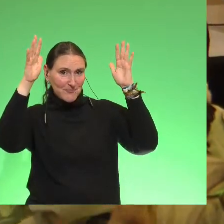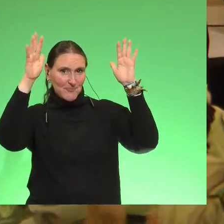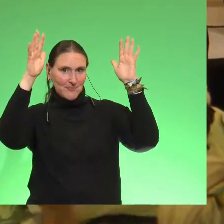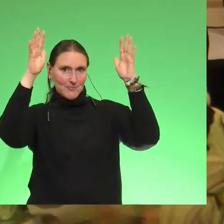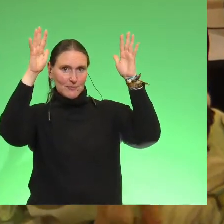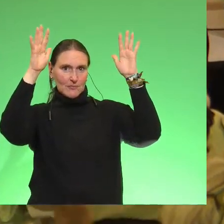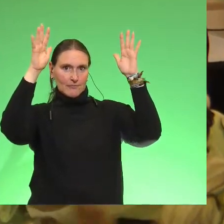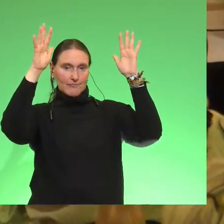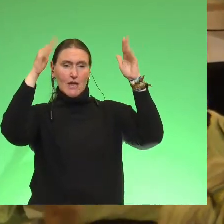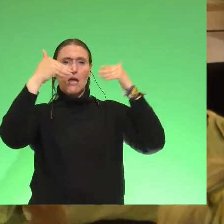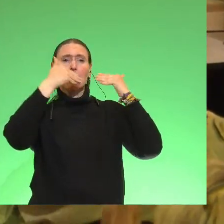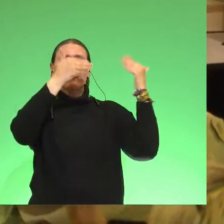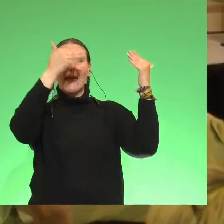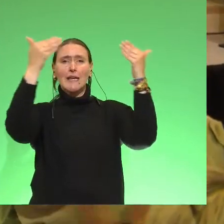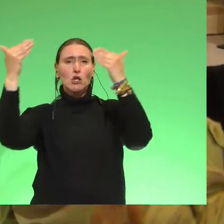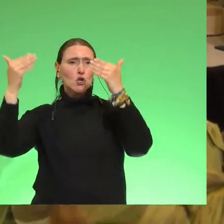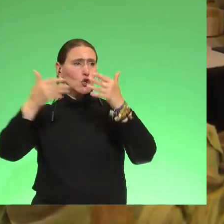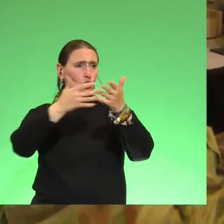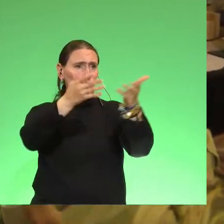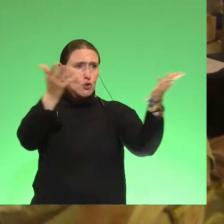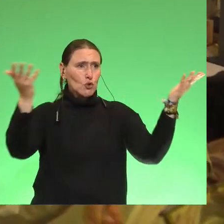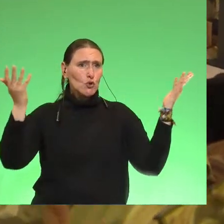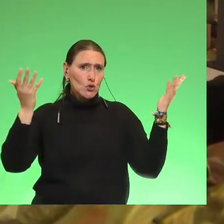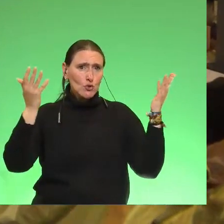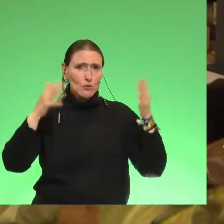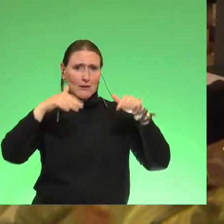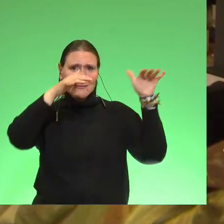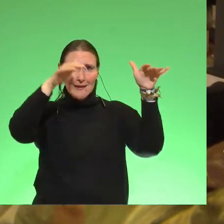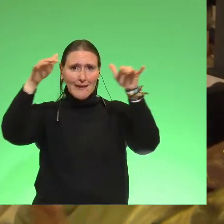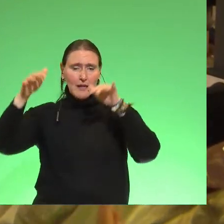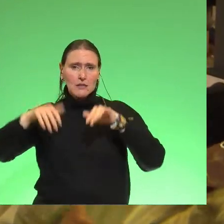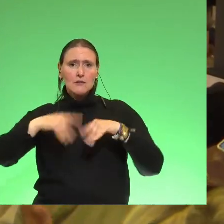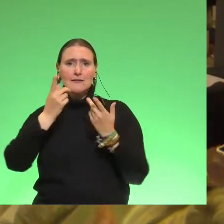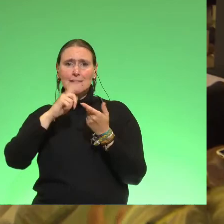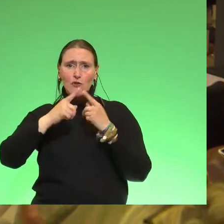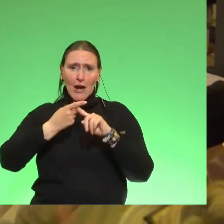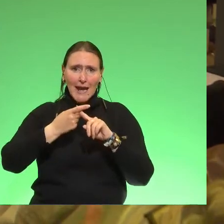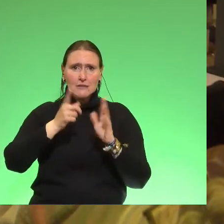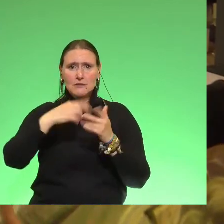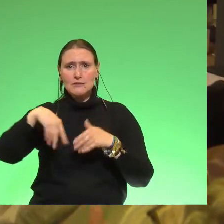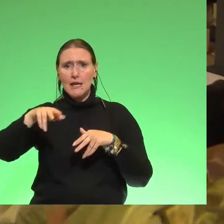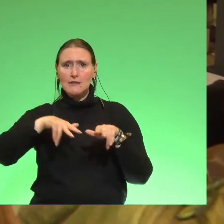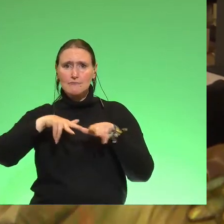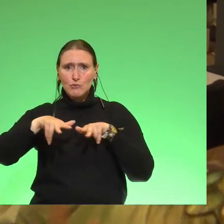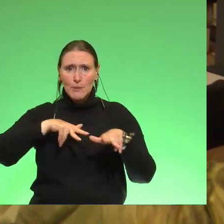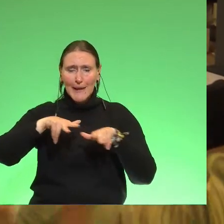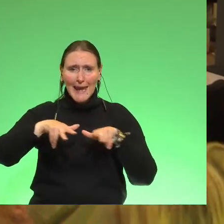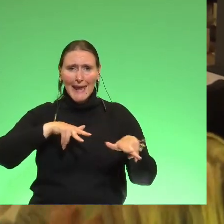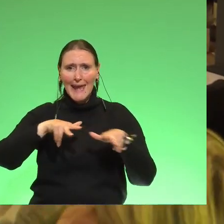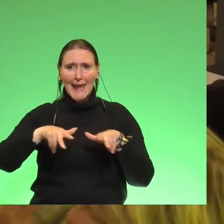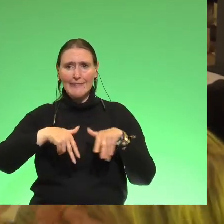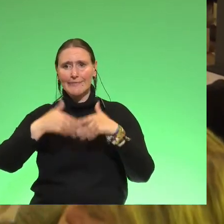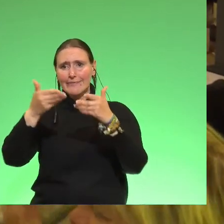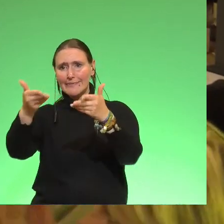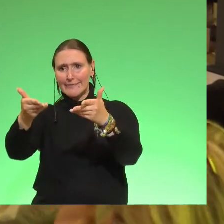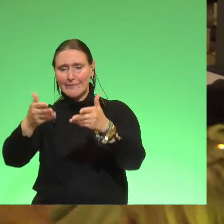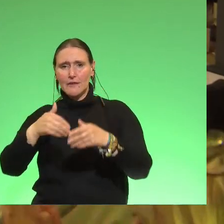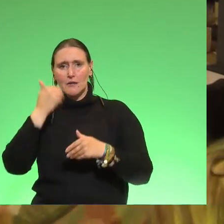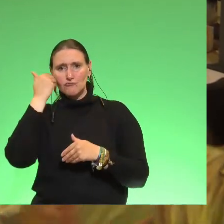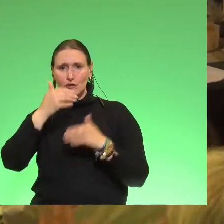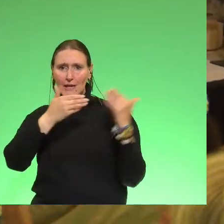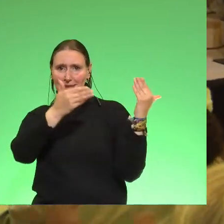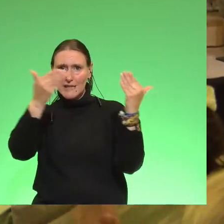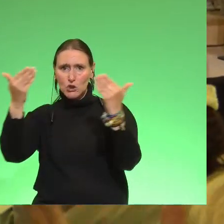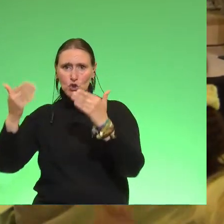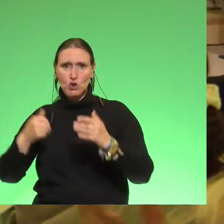Thanks so much for all of our friends who's been preparing this. Philippe Steinberg and team, and